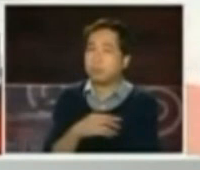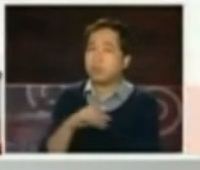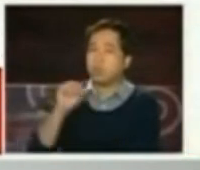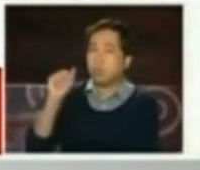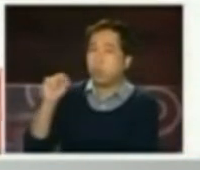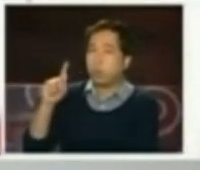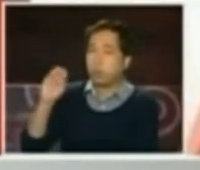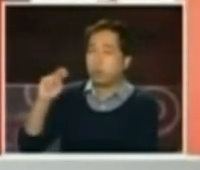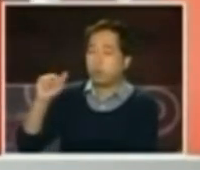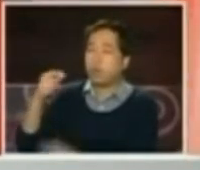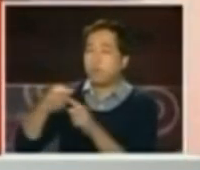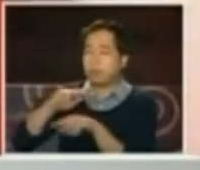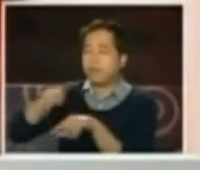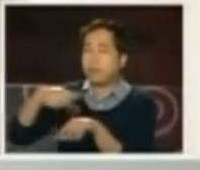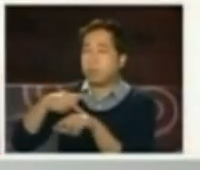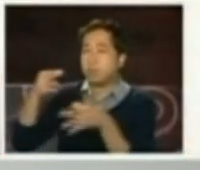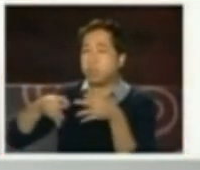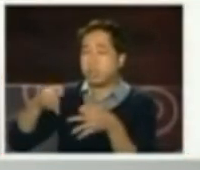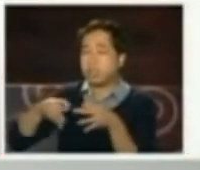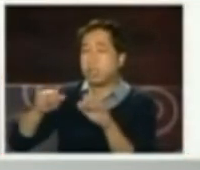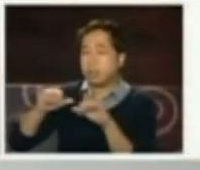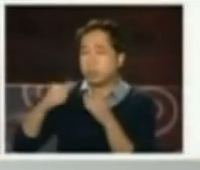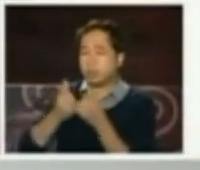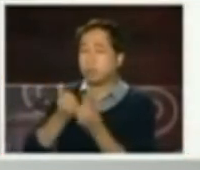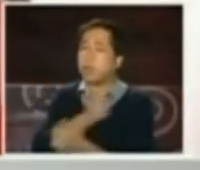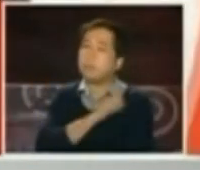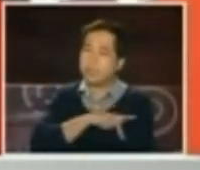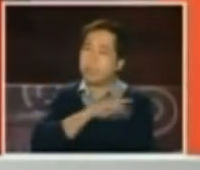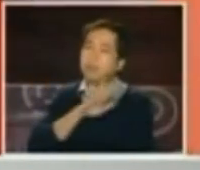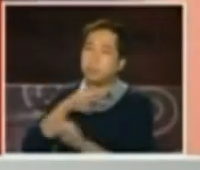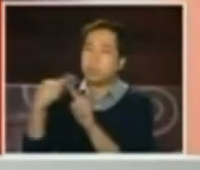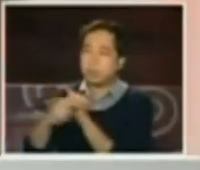from the Philippine Judges Association. We appreciate your views and your time, sir.